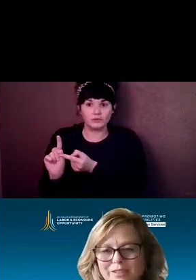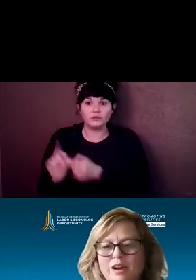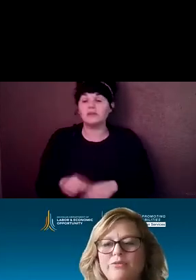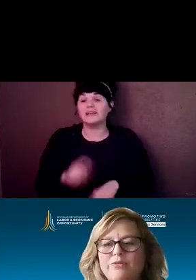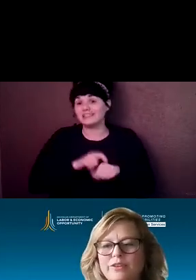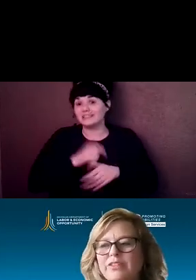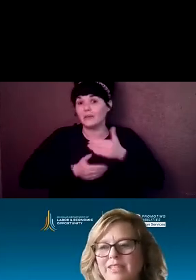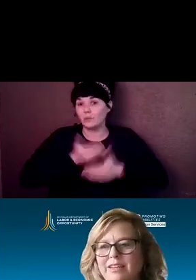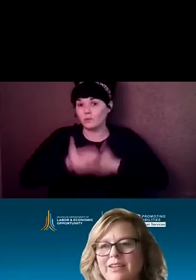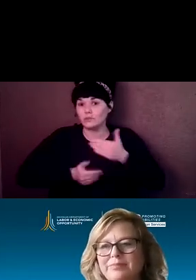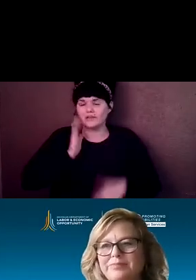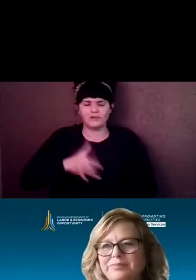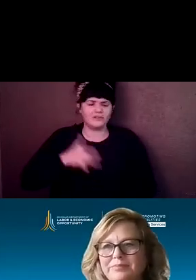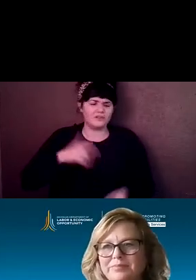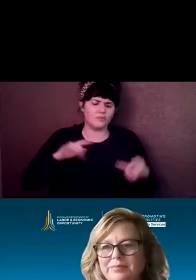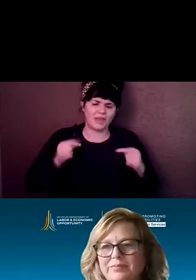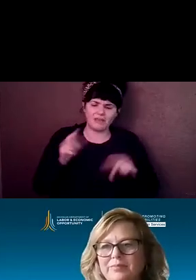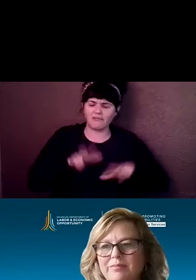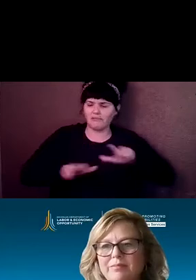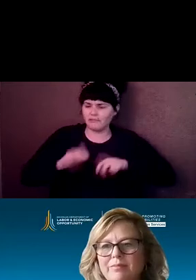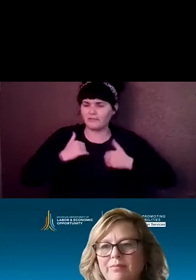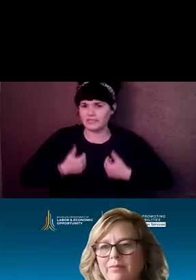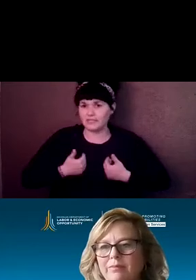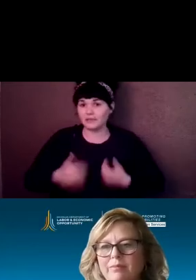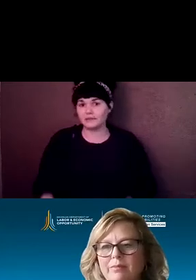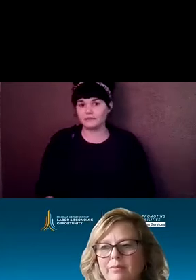pain, discomfort, fatigue.